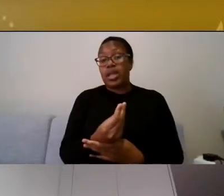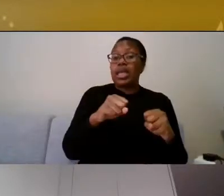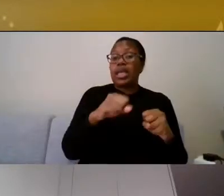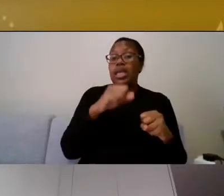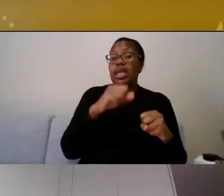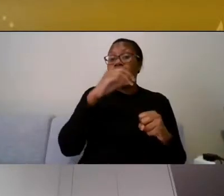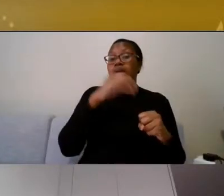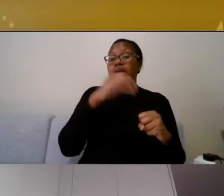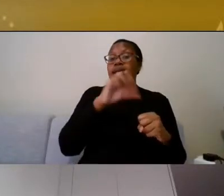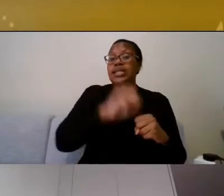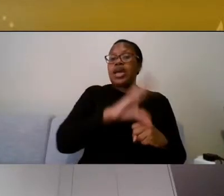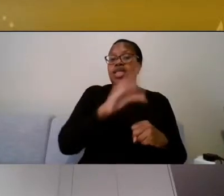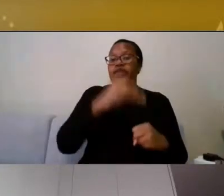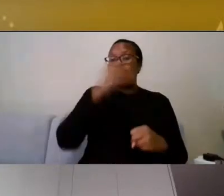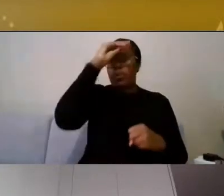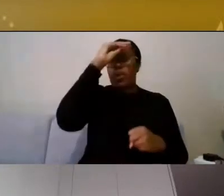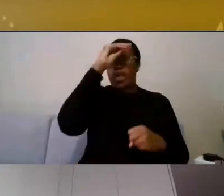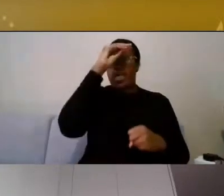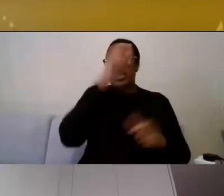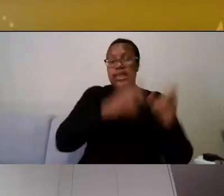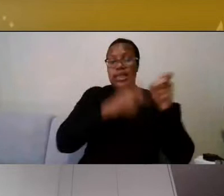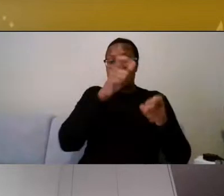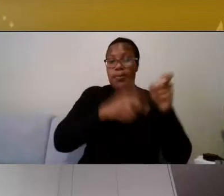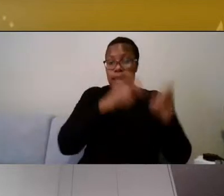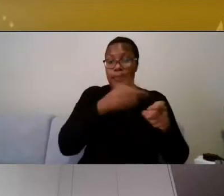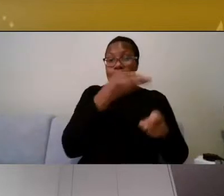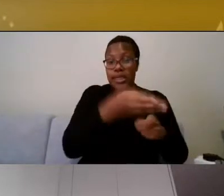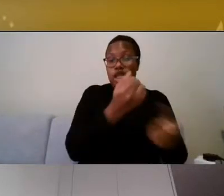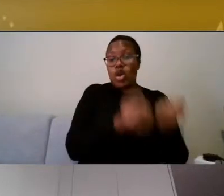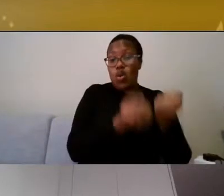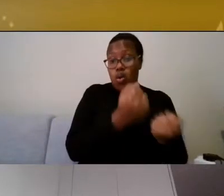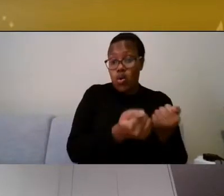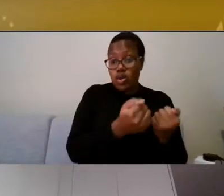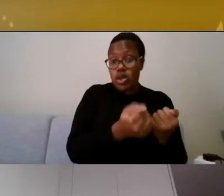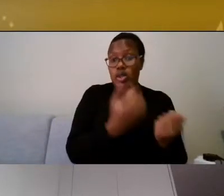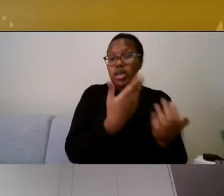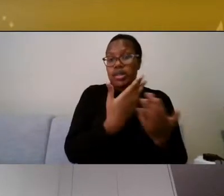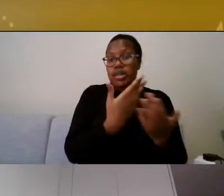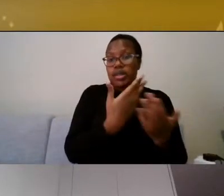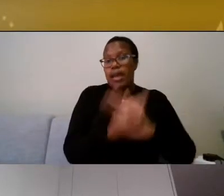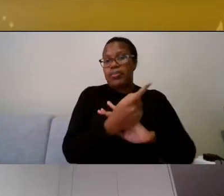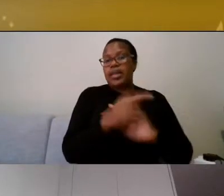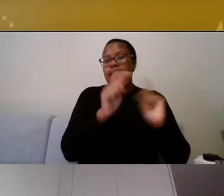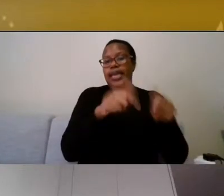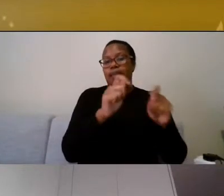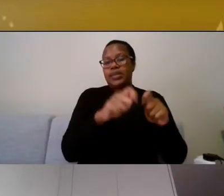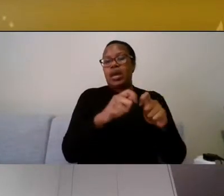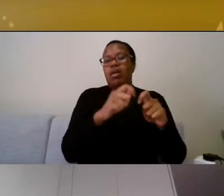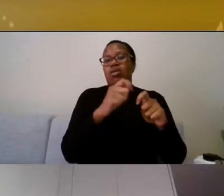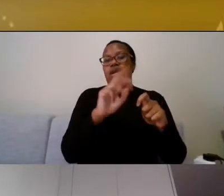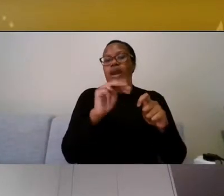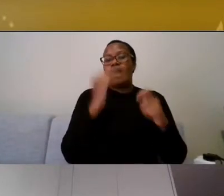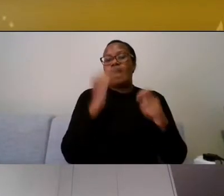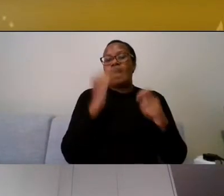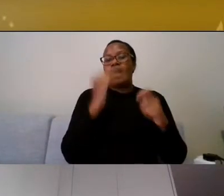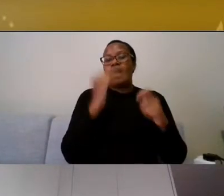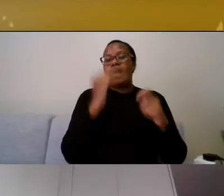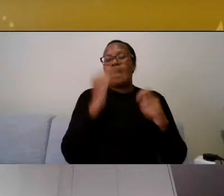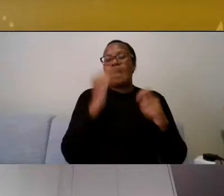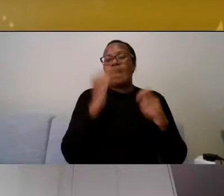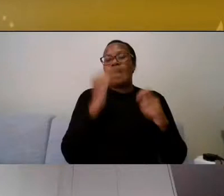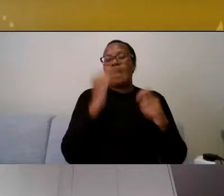South African Police Service members, which occurred in the Cape Town Magistrates Court. It could